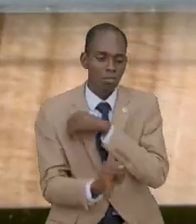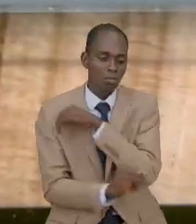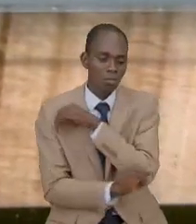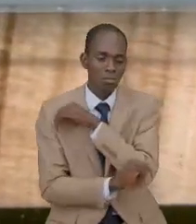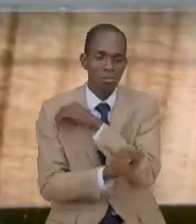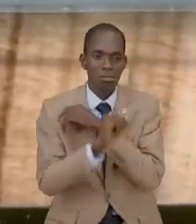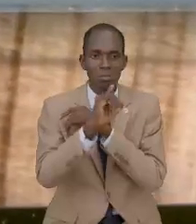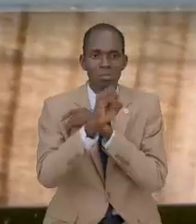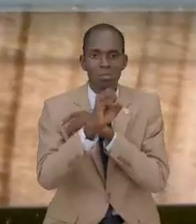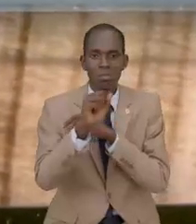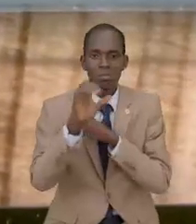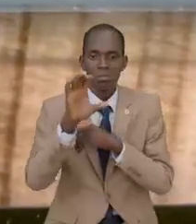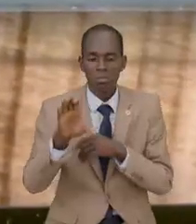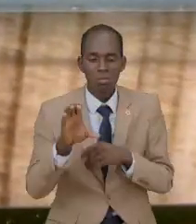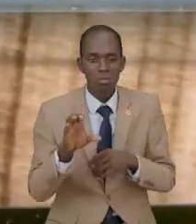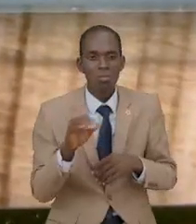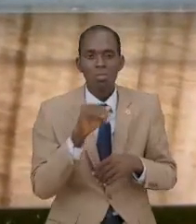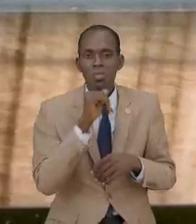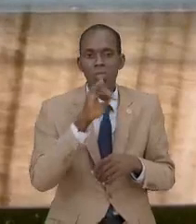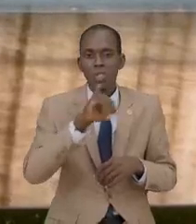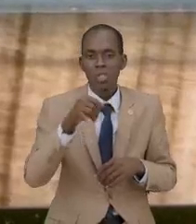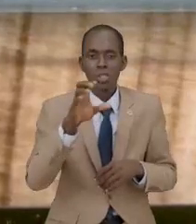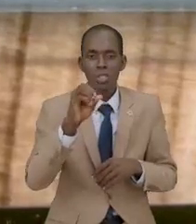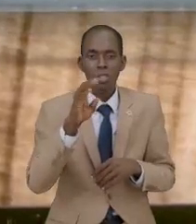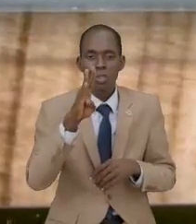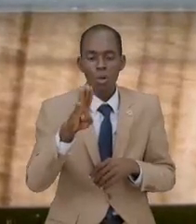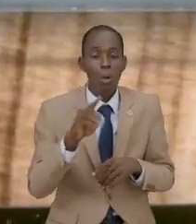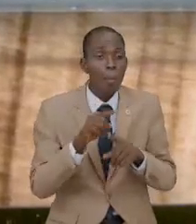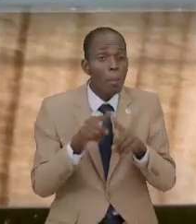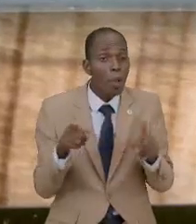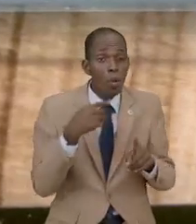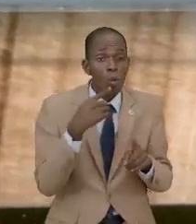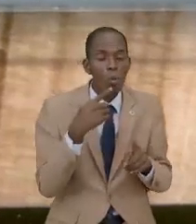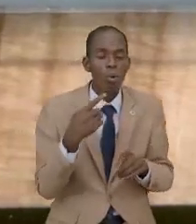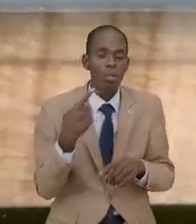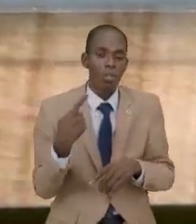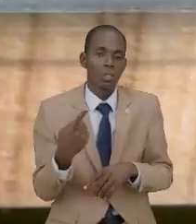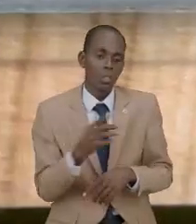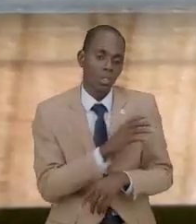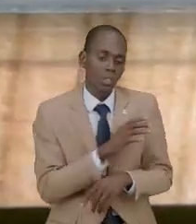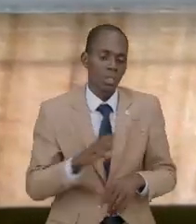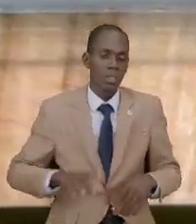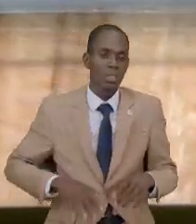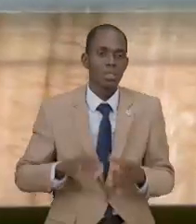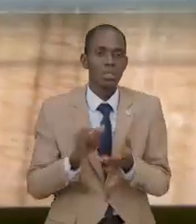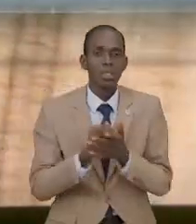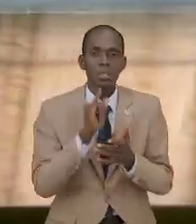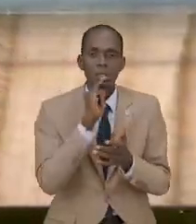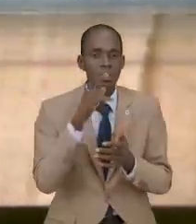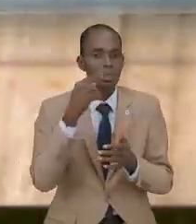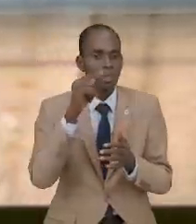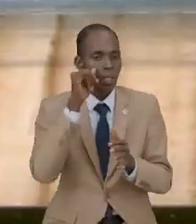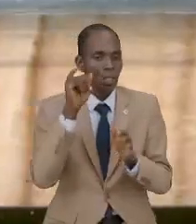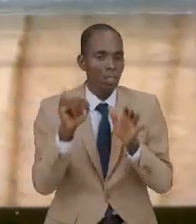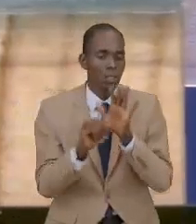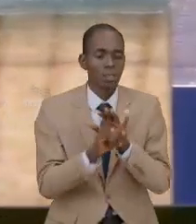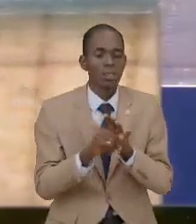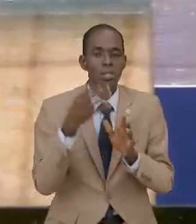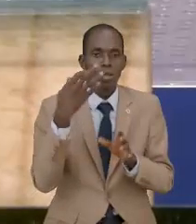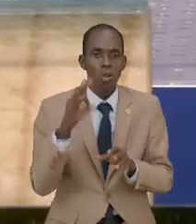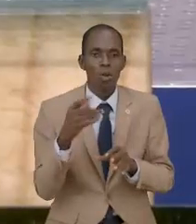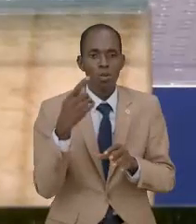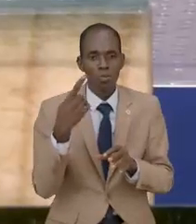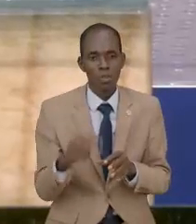it's not the 12 patriarchs, it's Christ. That's the identity of the seed. And in